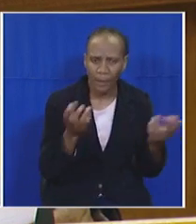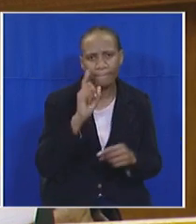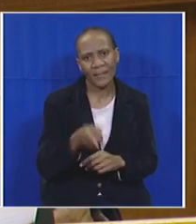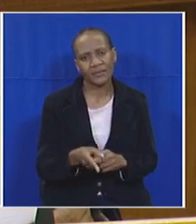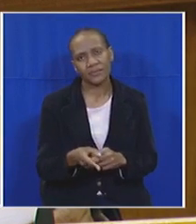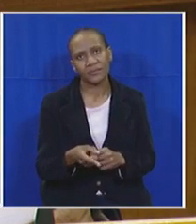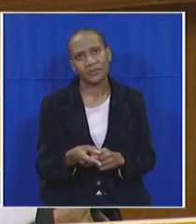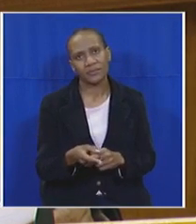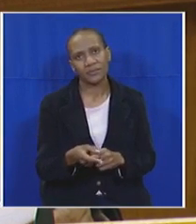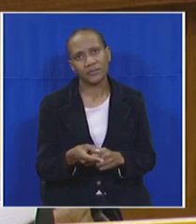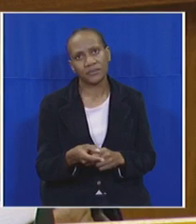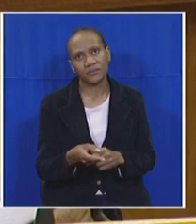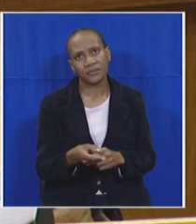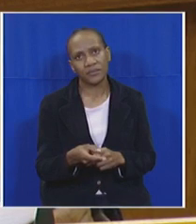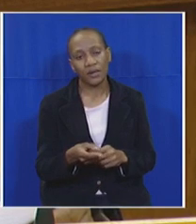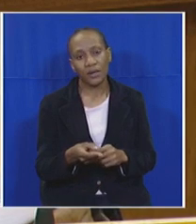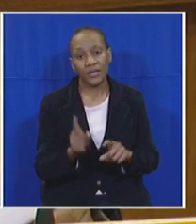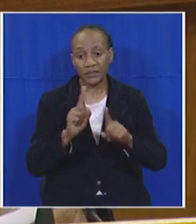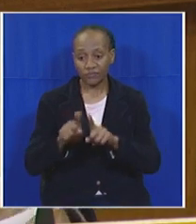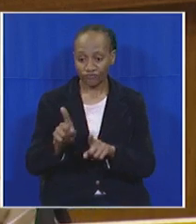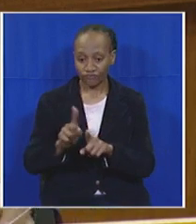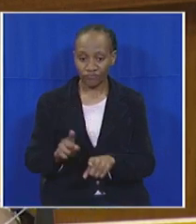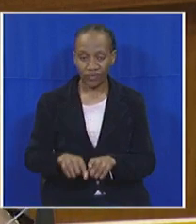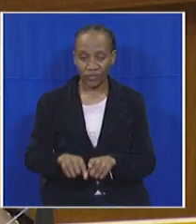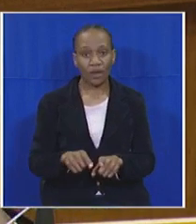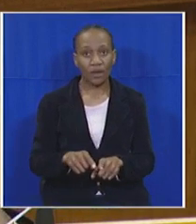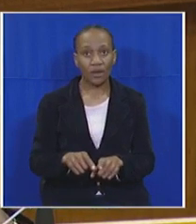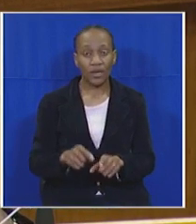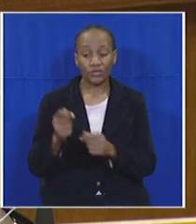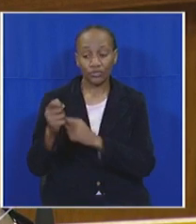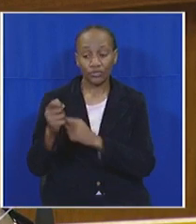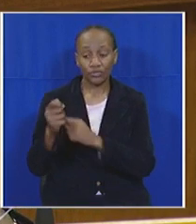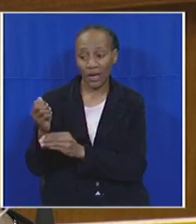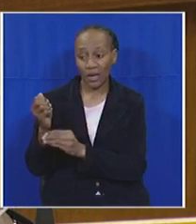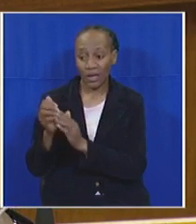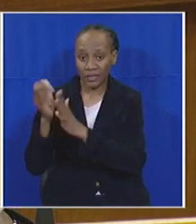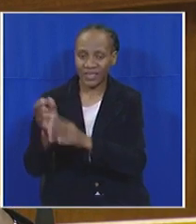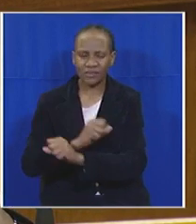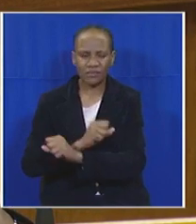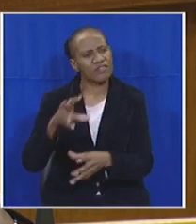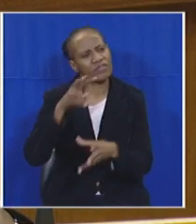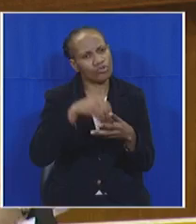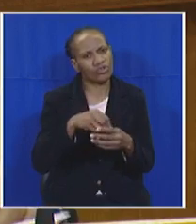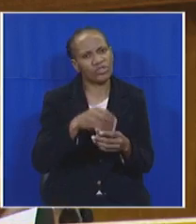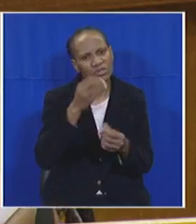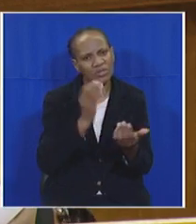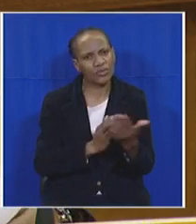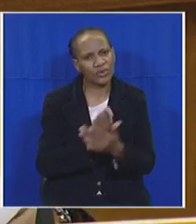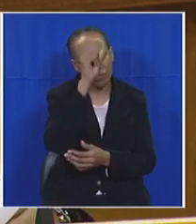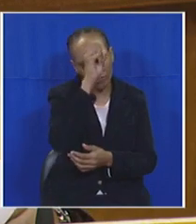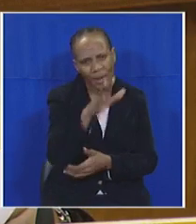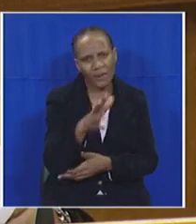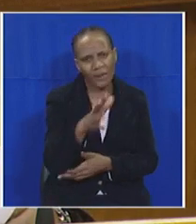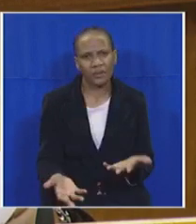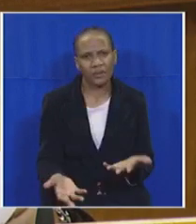coordinated and most often sidelines traditional leaders and communities are not principal beneficiaries